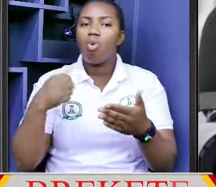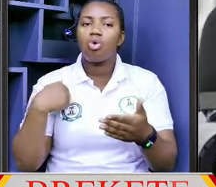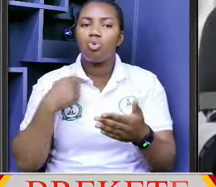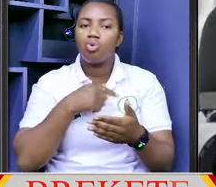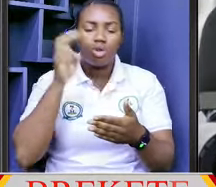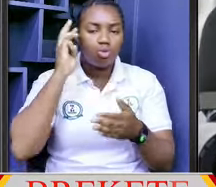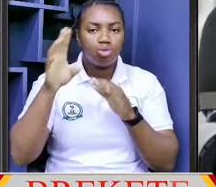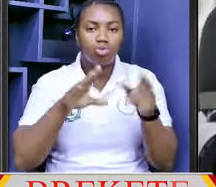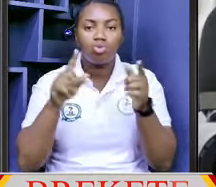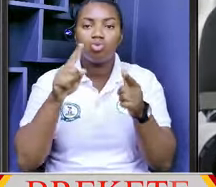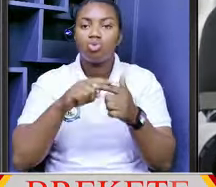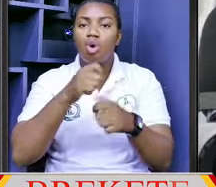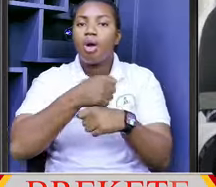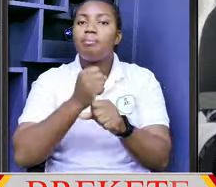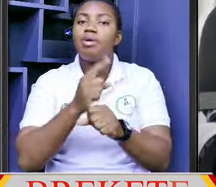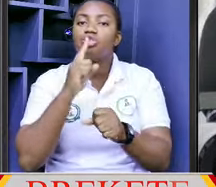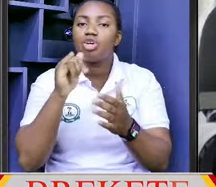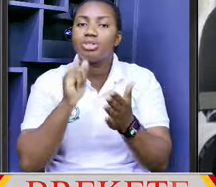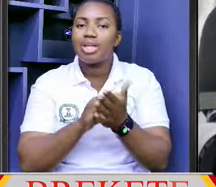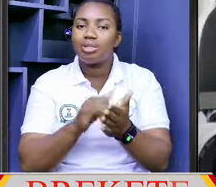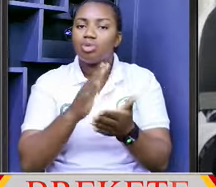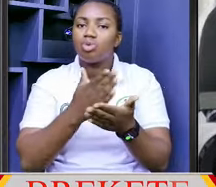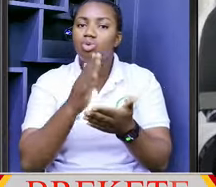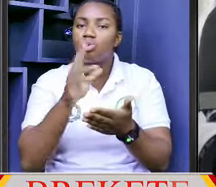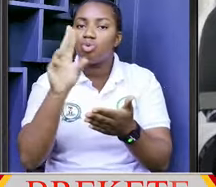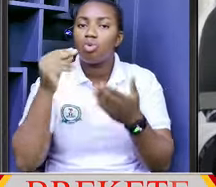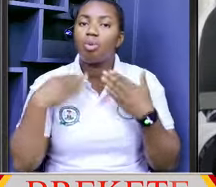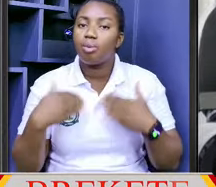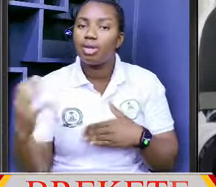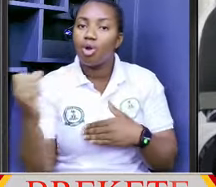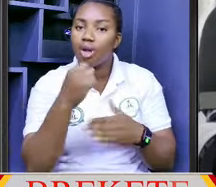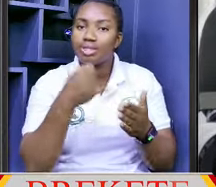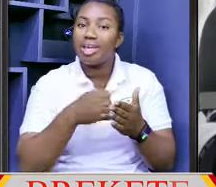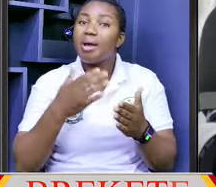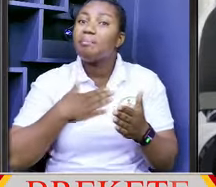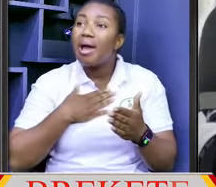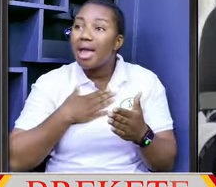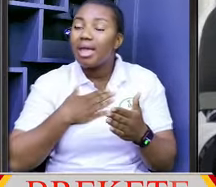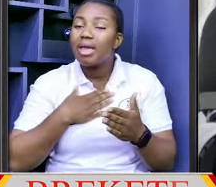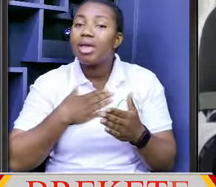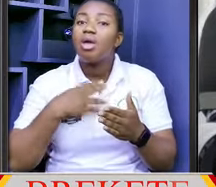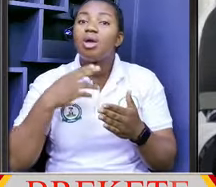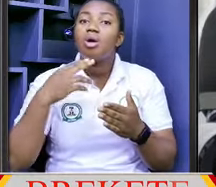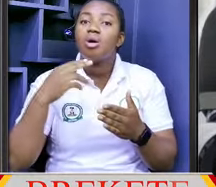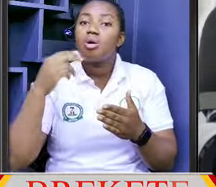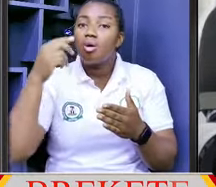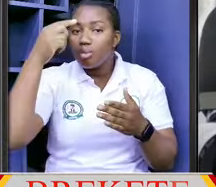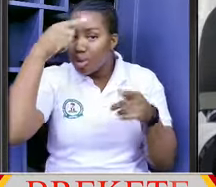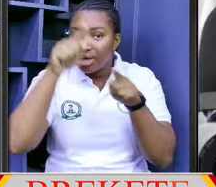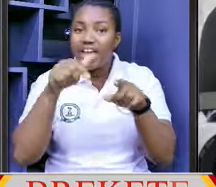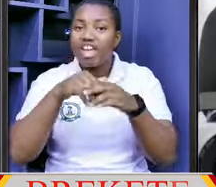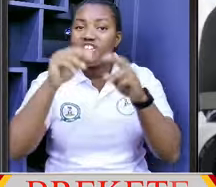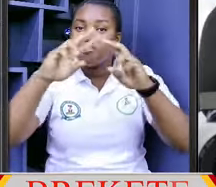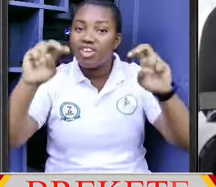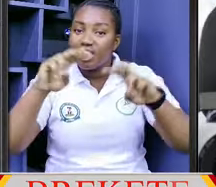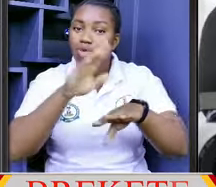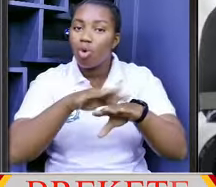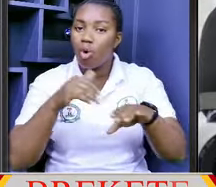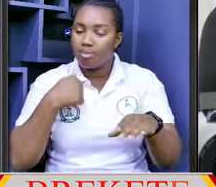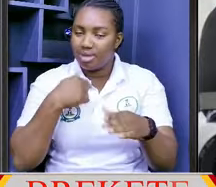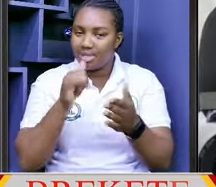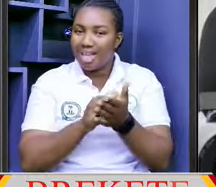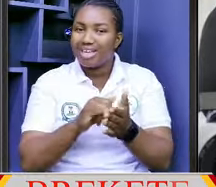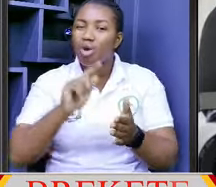to make sure that thing is not happen? My brother in the village. All this I'm talking. I'm in here. Call me. That the only thing that they can do is